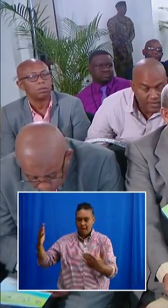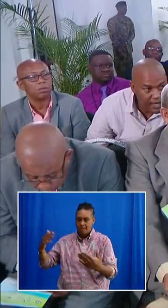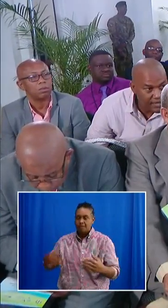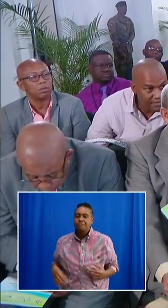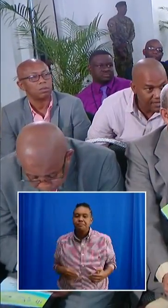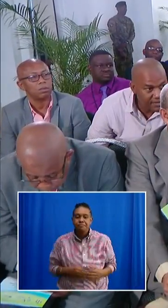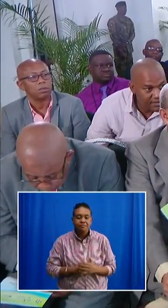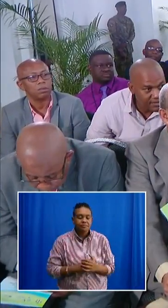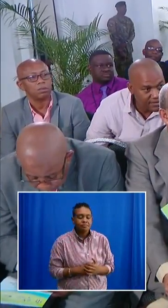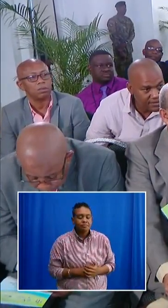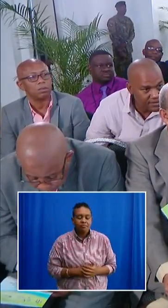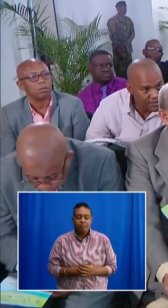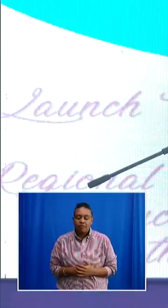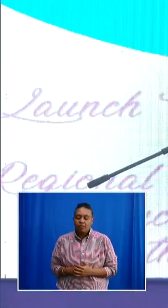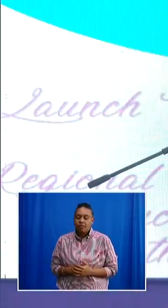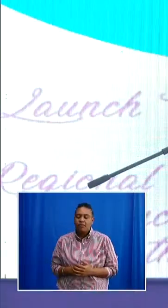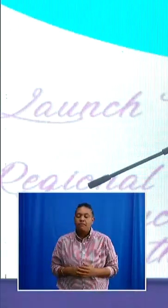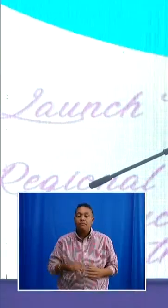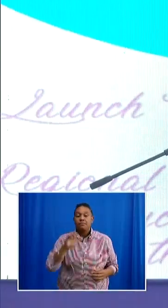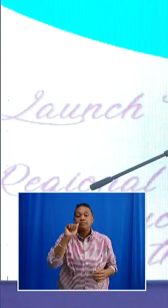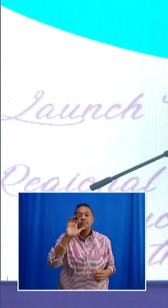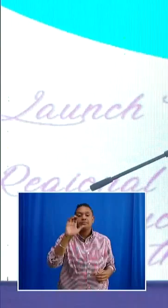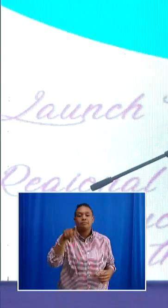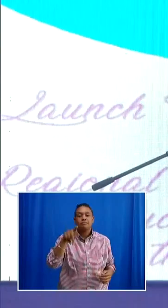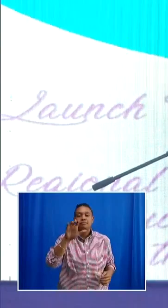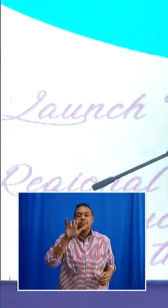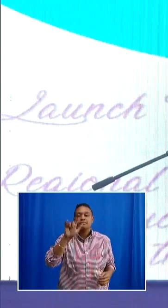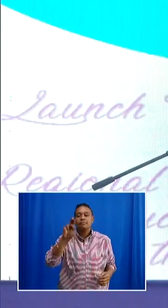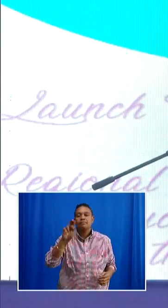So, ACP Calvin Allen,